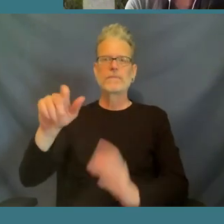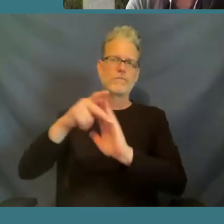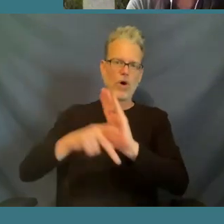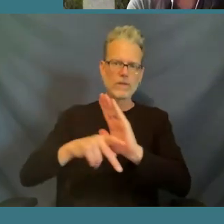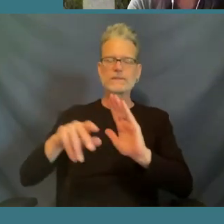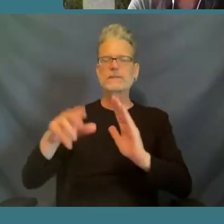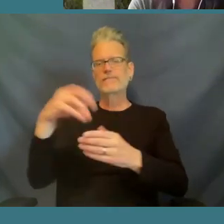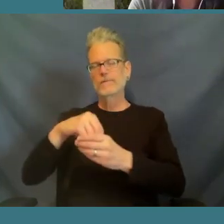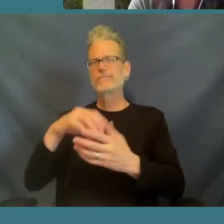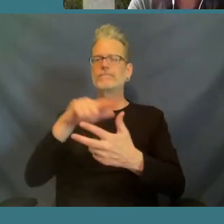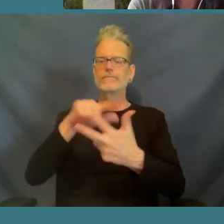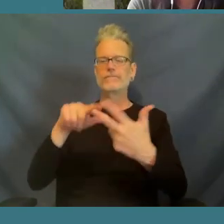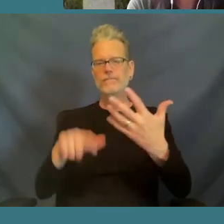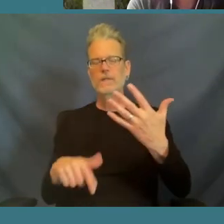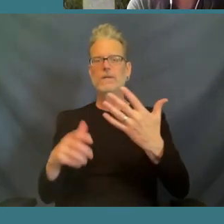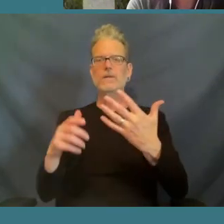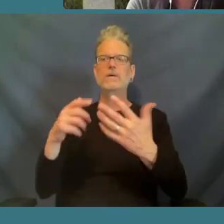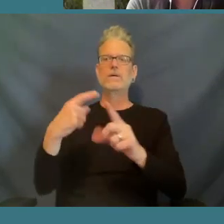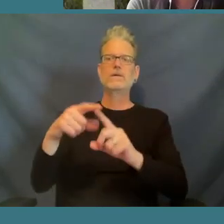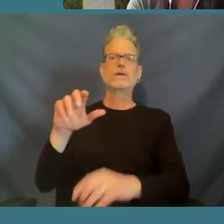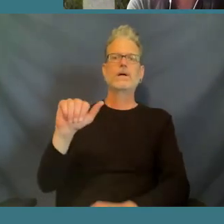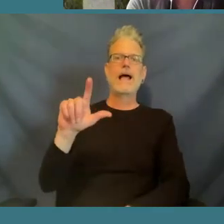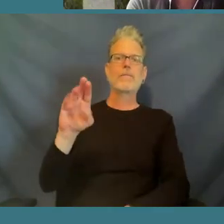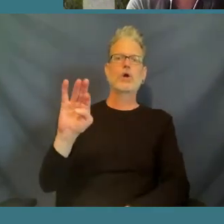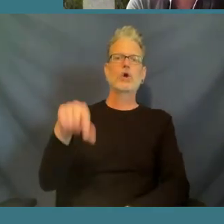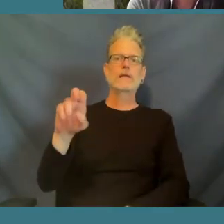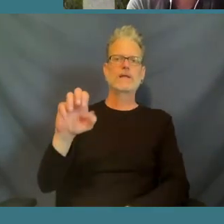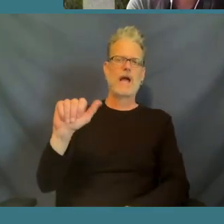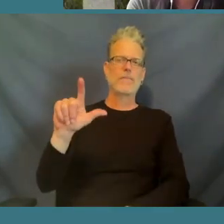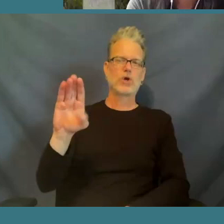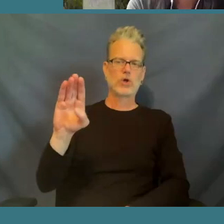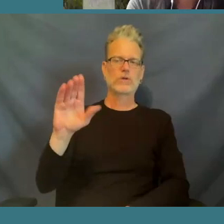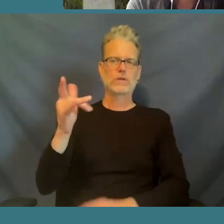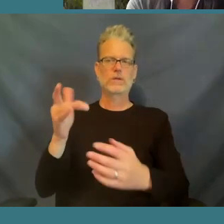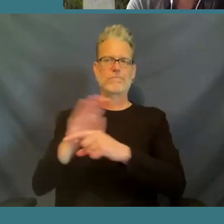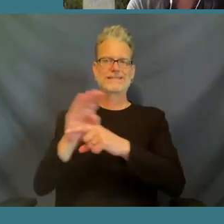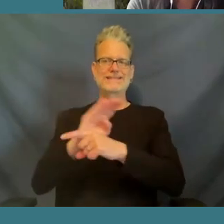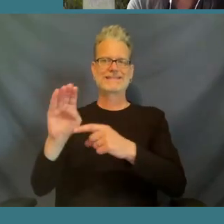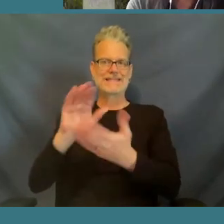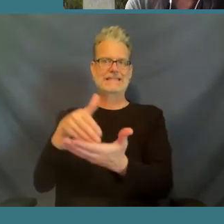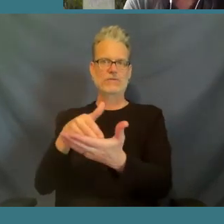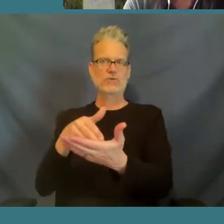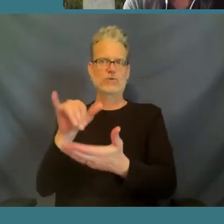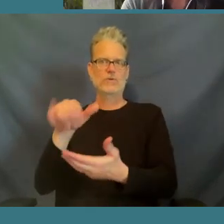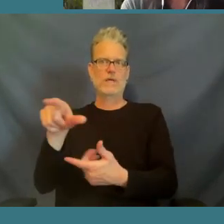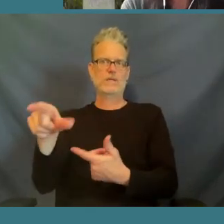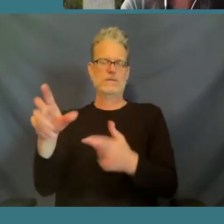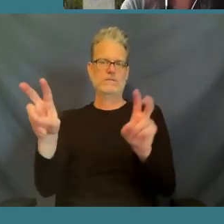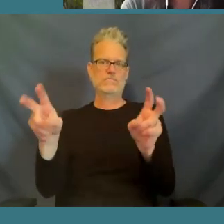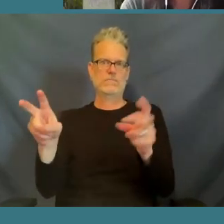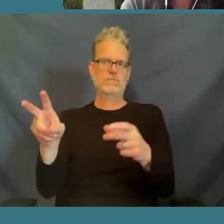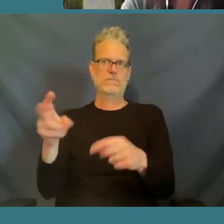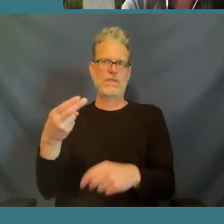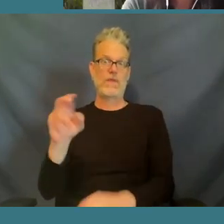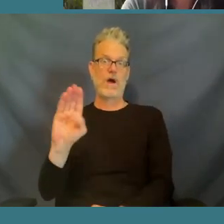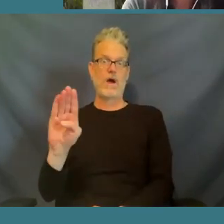And the Albuquerque Service Center is a hub for business operations work. And I want to take a moment to